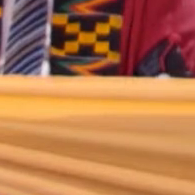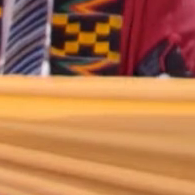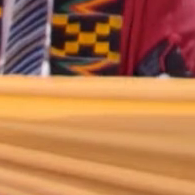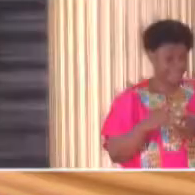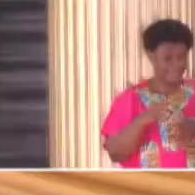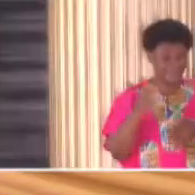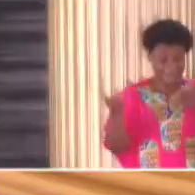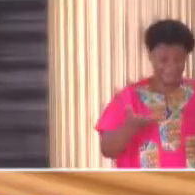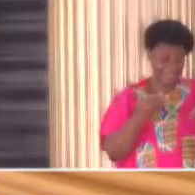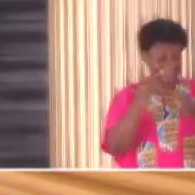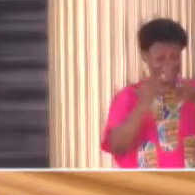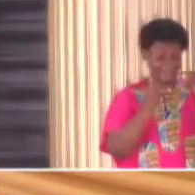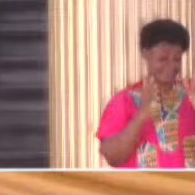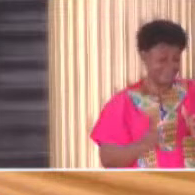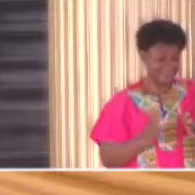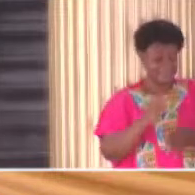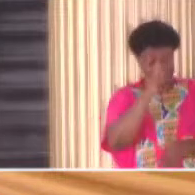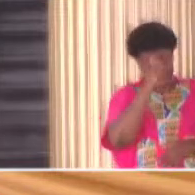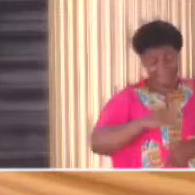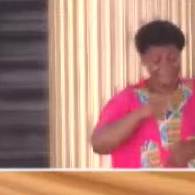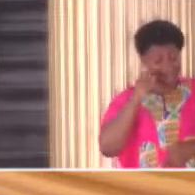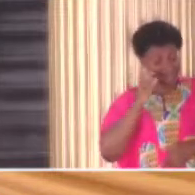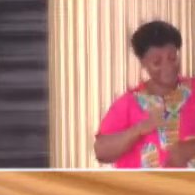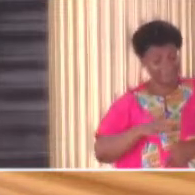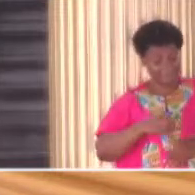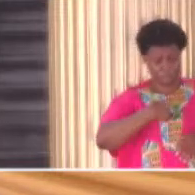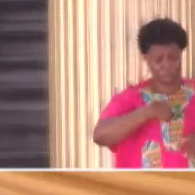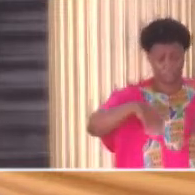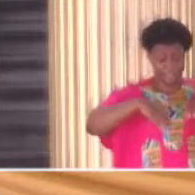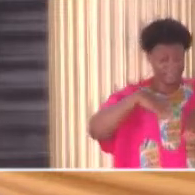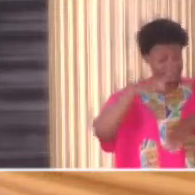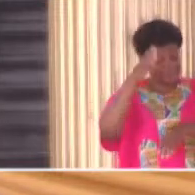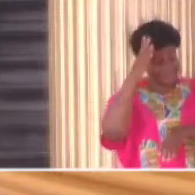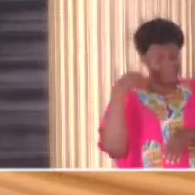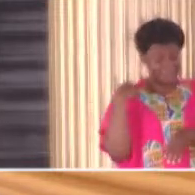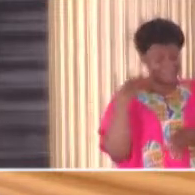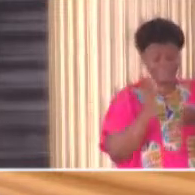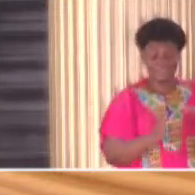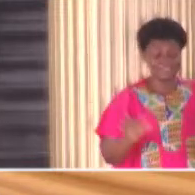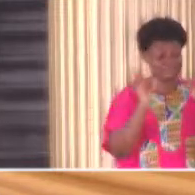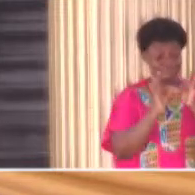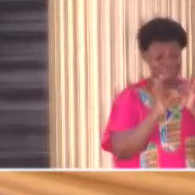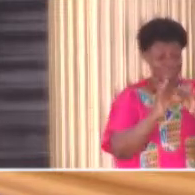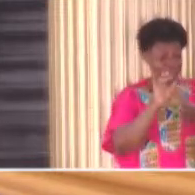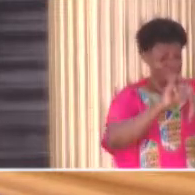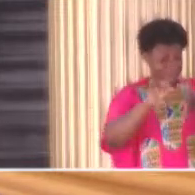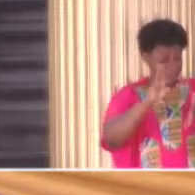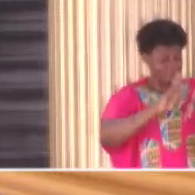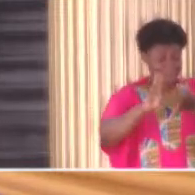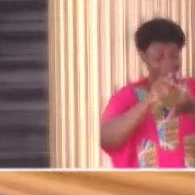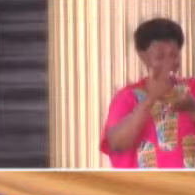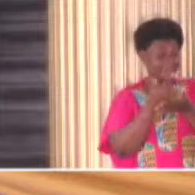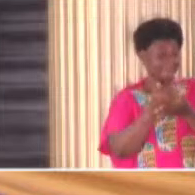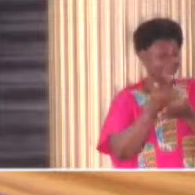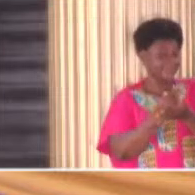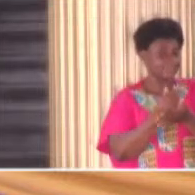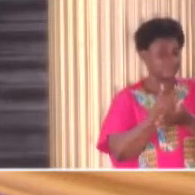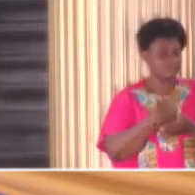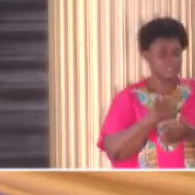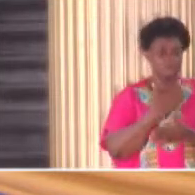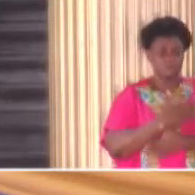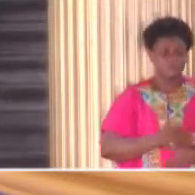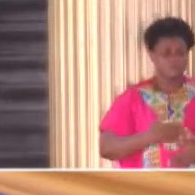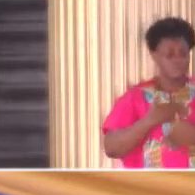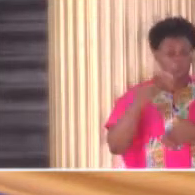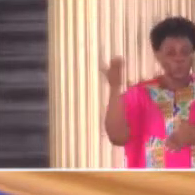and gentlemen. As Acting Chancellor of this prestigious institution, the University of Ghana, it is my pleasure